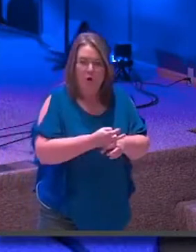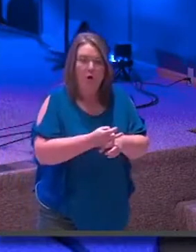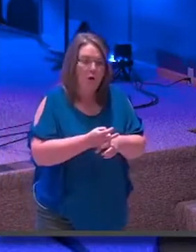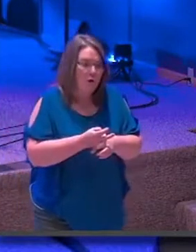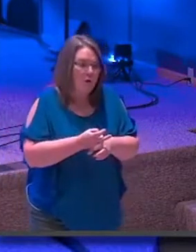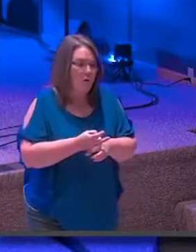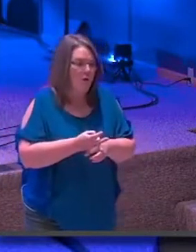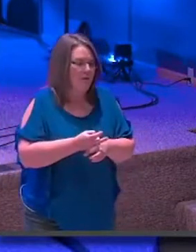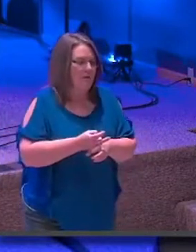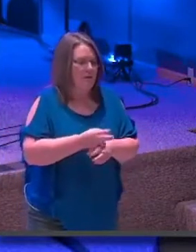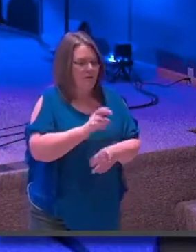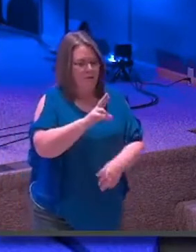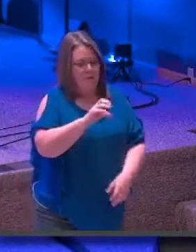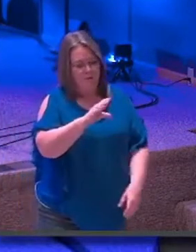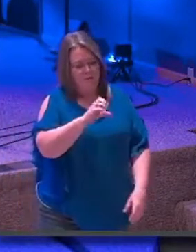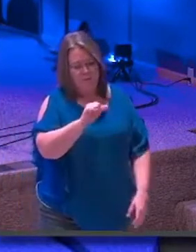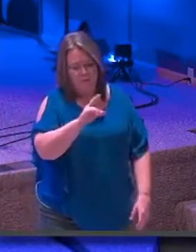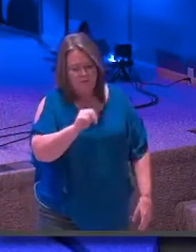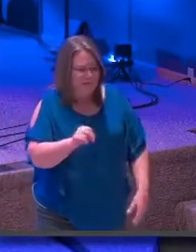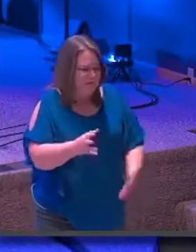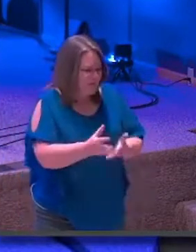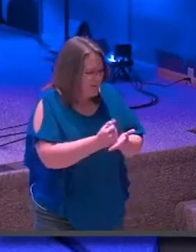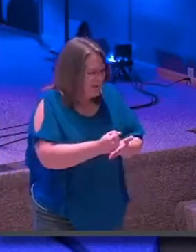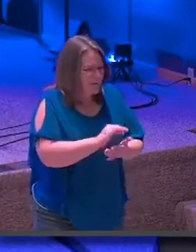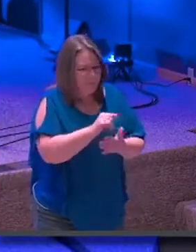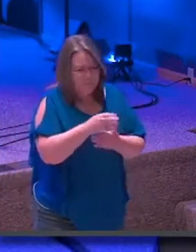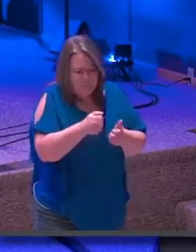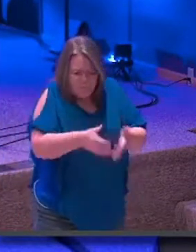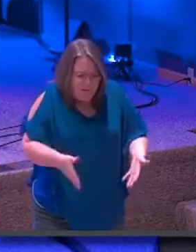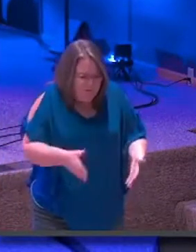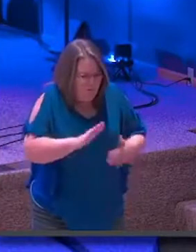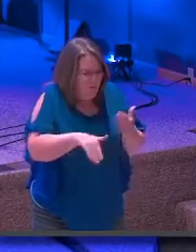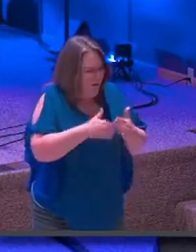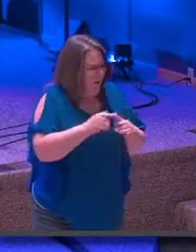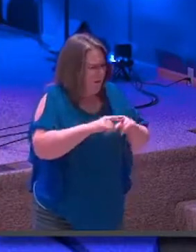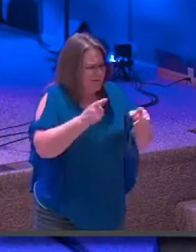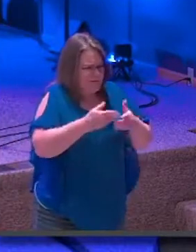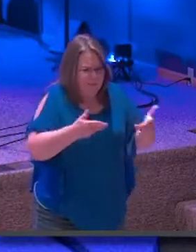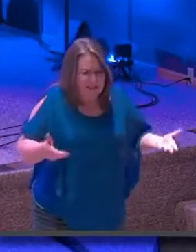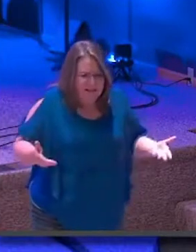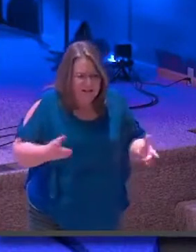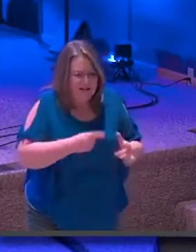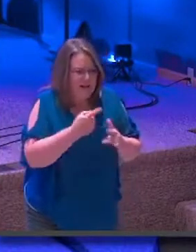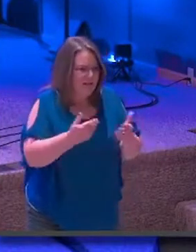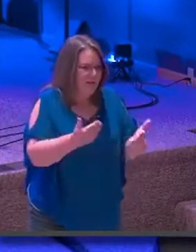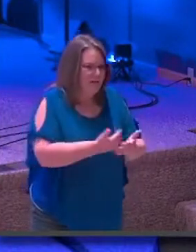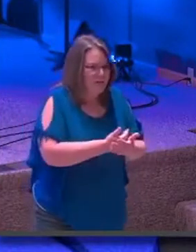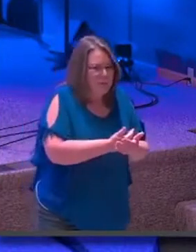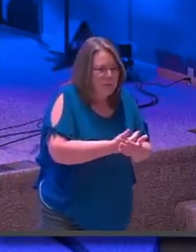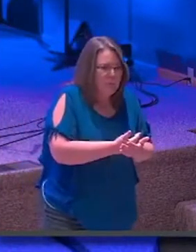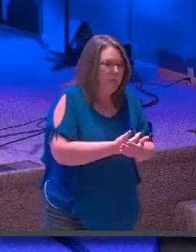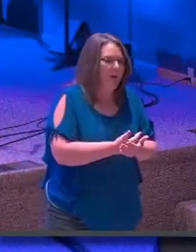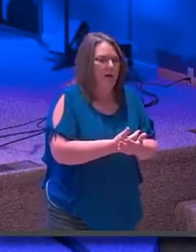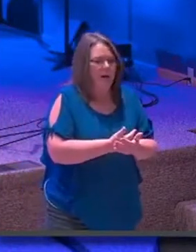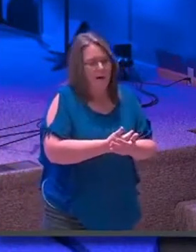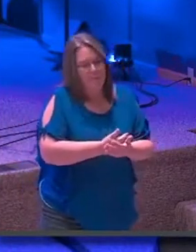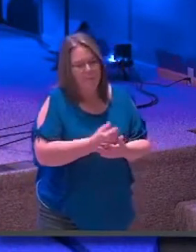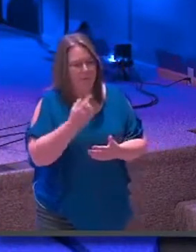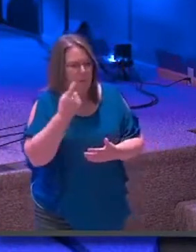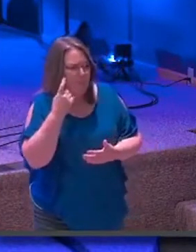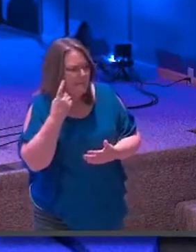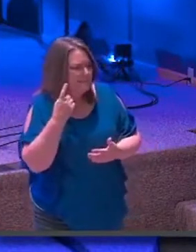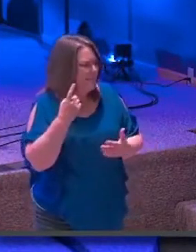recession, income, job loss, different, all the different things, and then the new wave of the latest fad